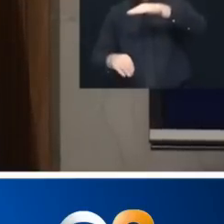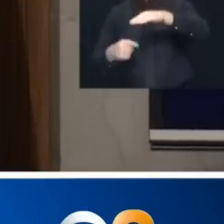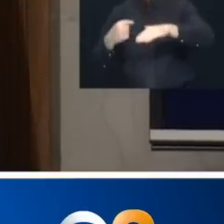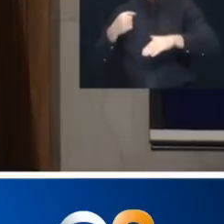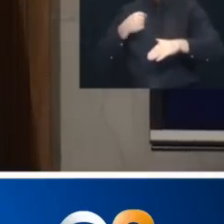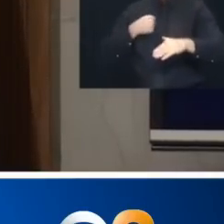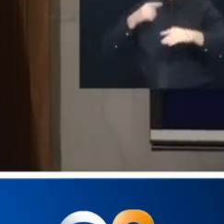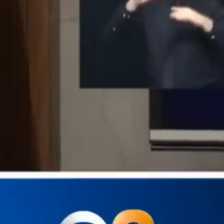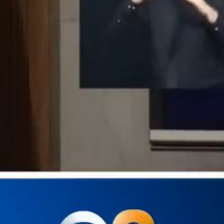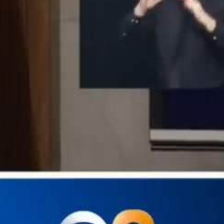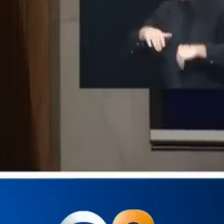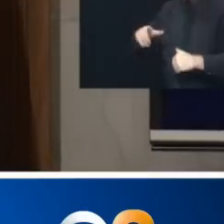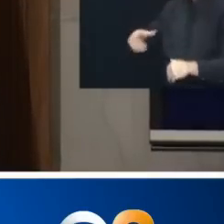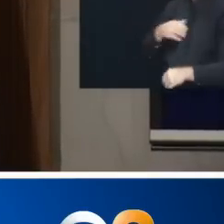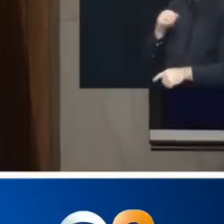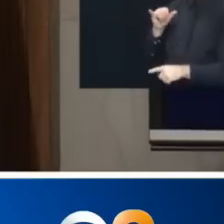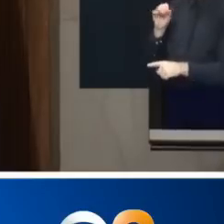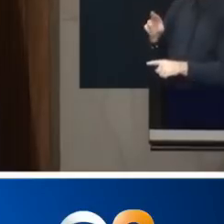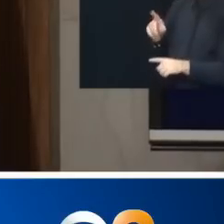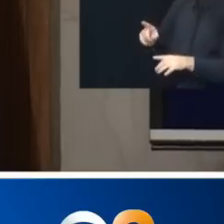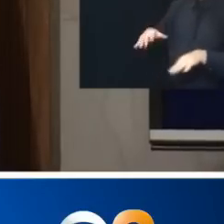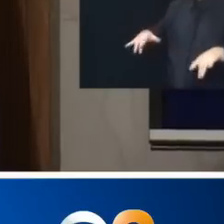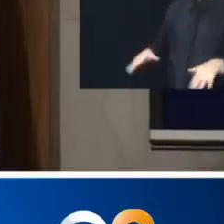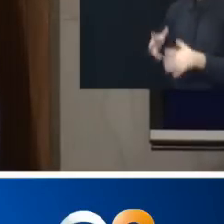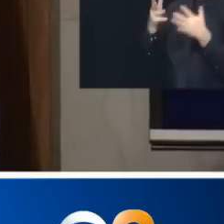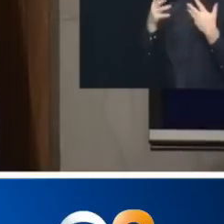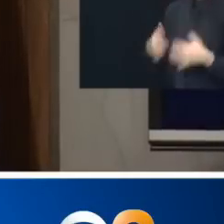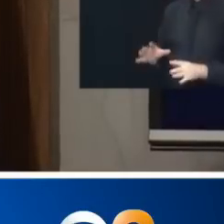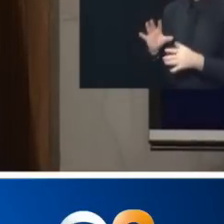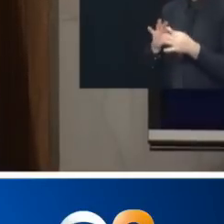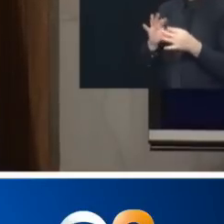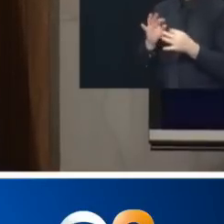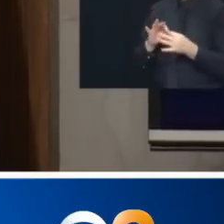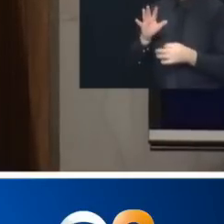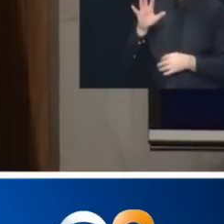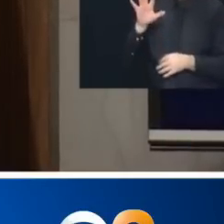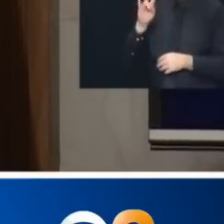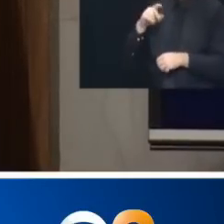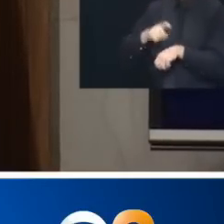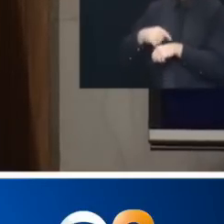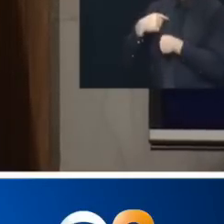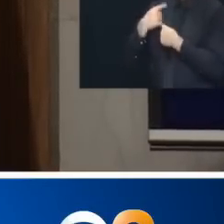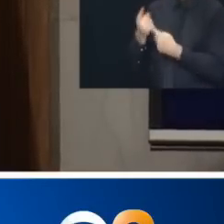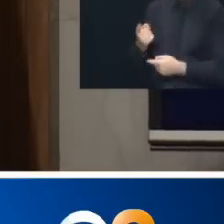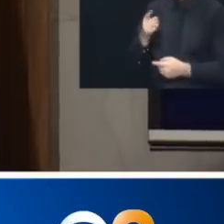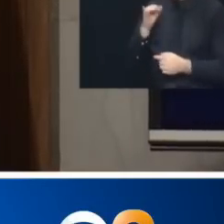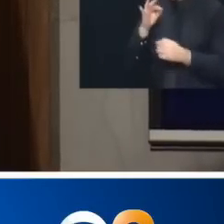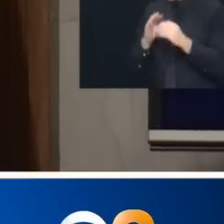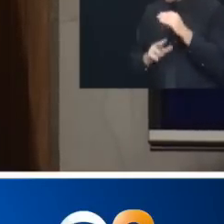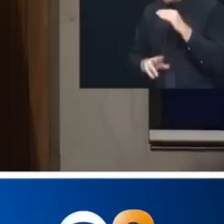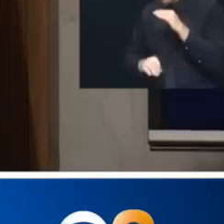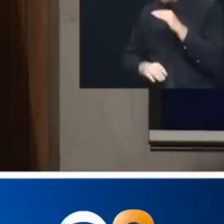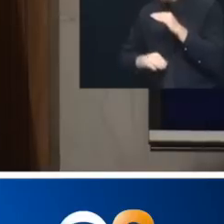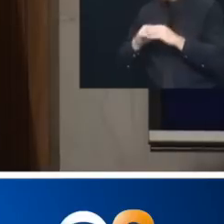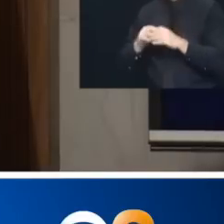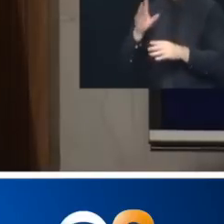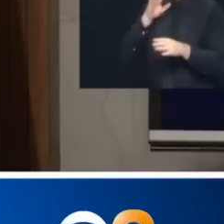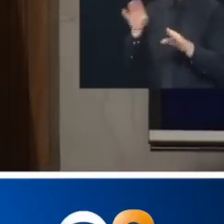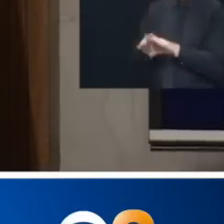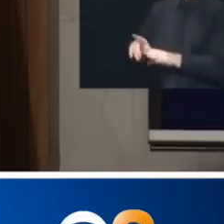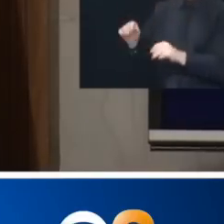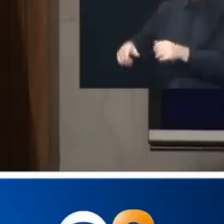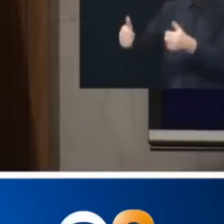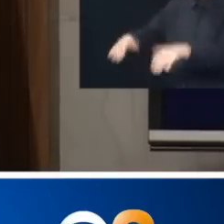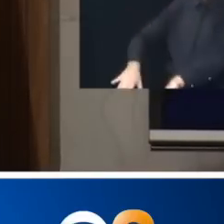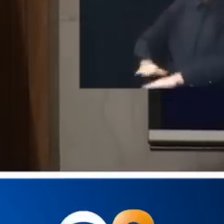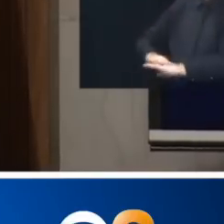testy at times with some of the reporters, saying one of them even was acting obnoxious. Okay, though, why were we here? Because for